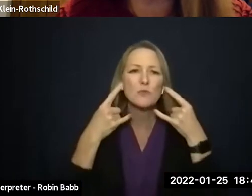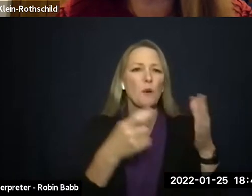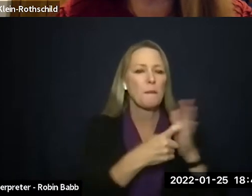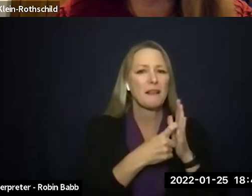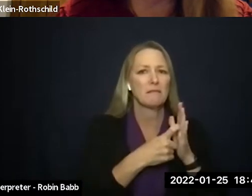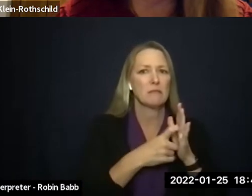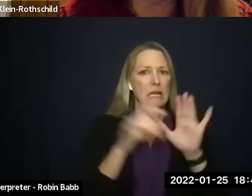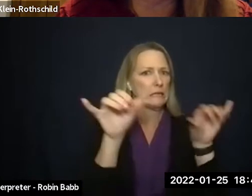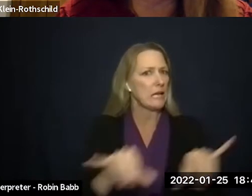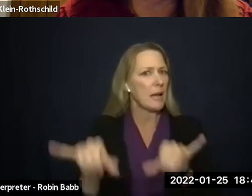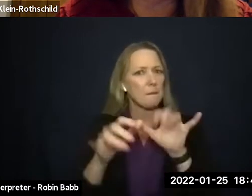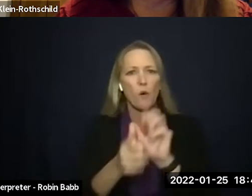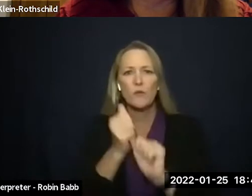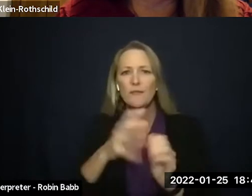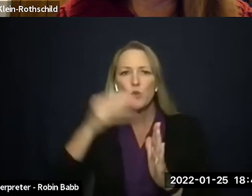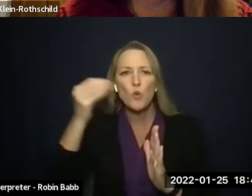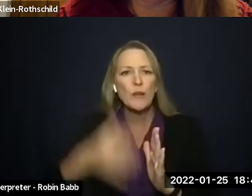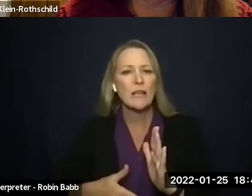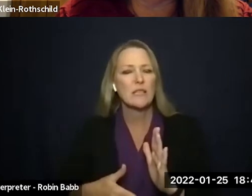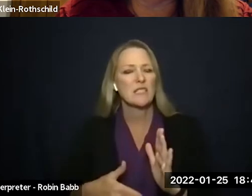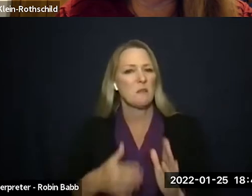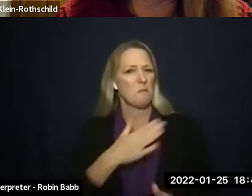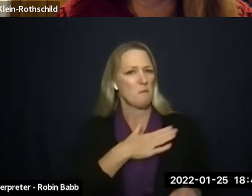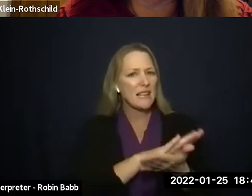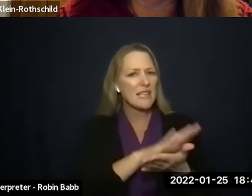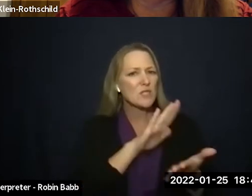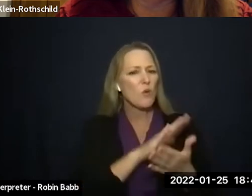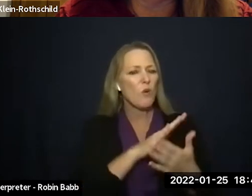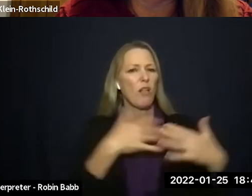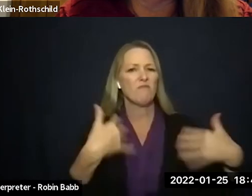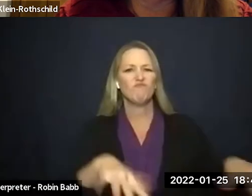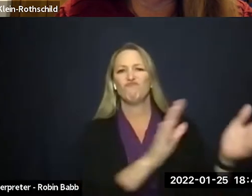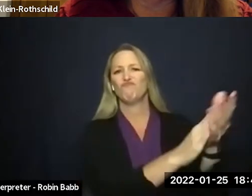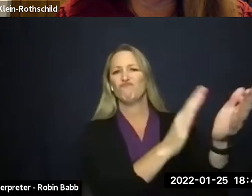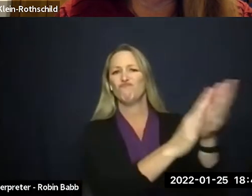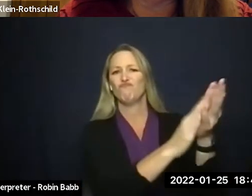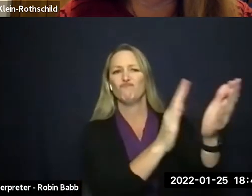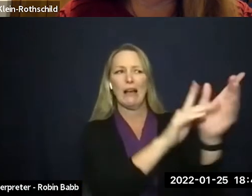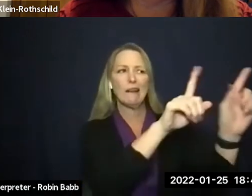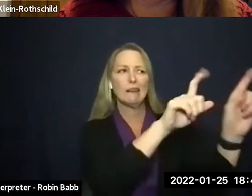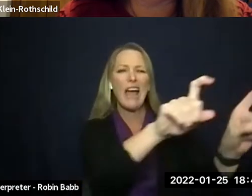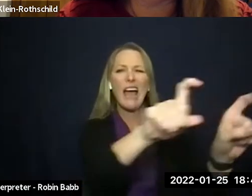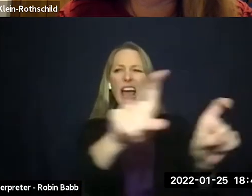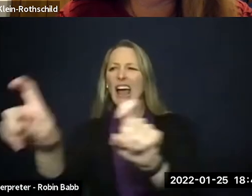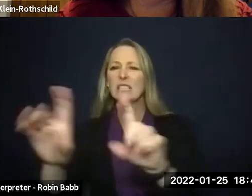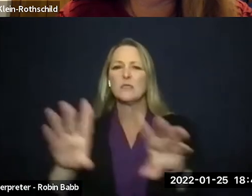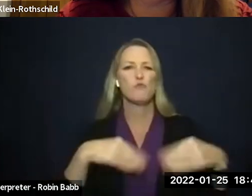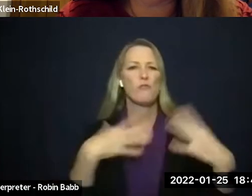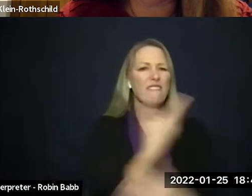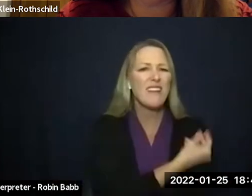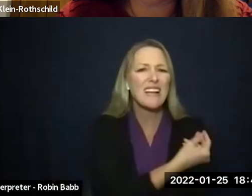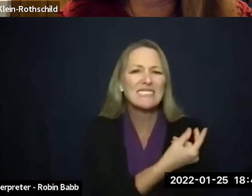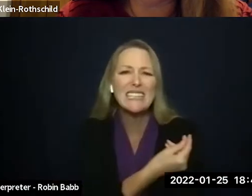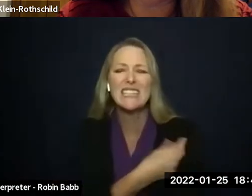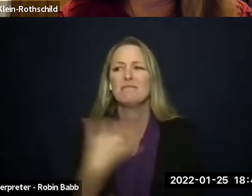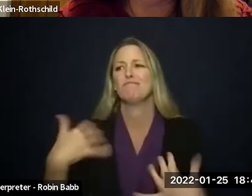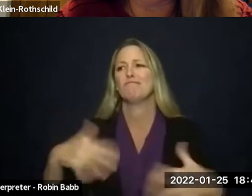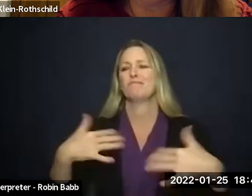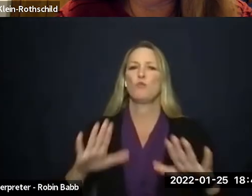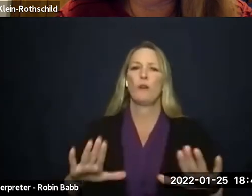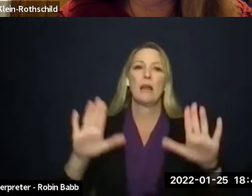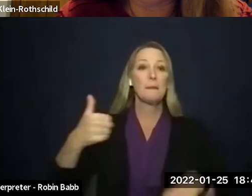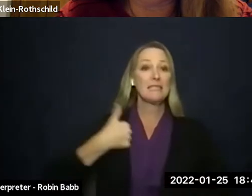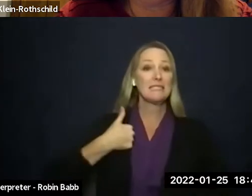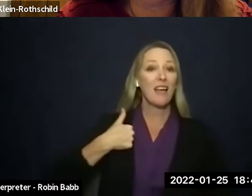student body and i applaud my school's efforts to test and provide vaccines to students being being immunocompromised